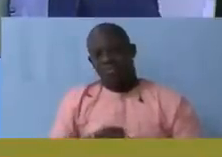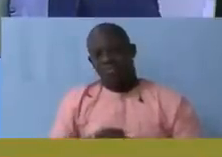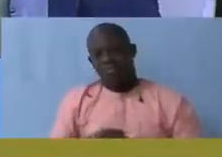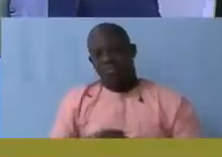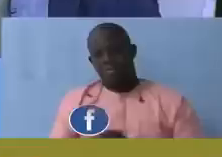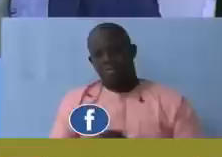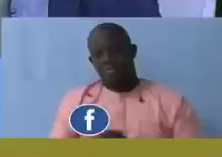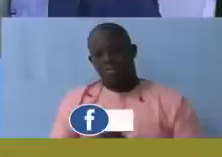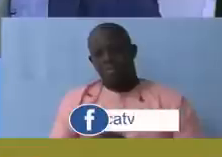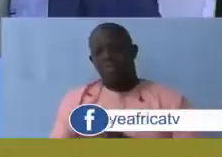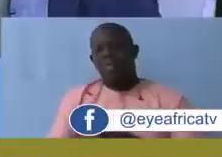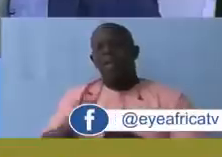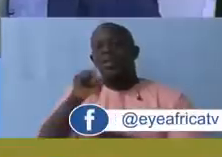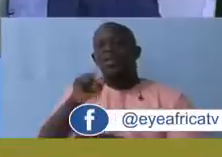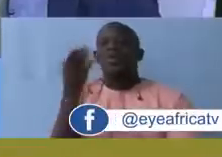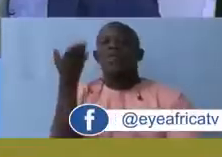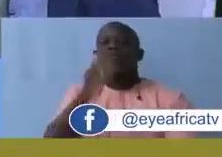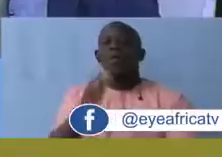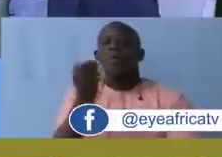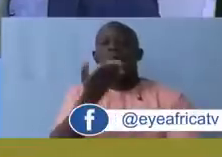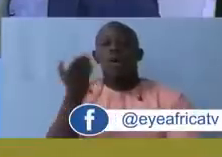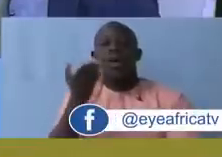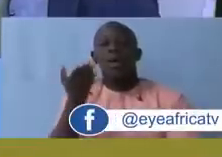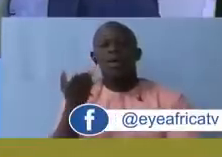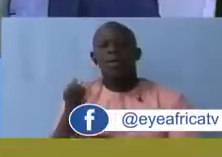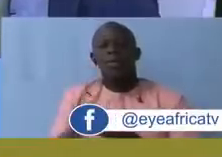Where was the hostility coming from?